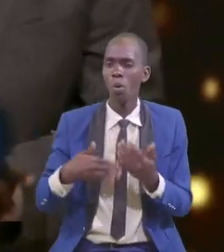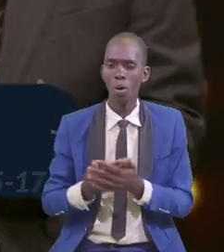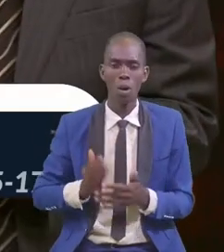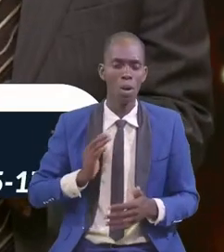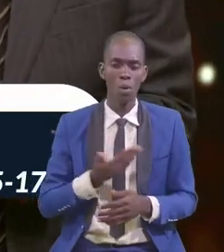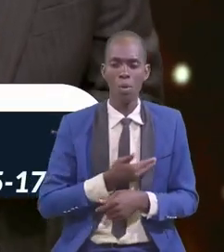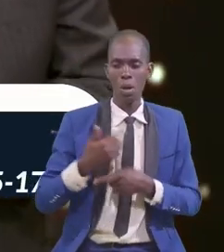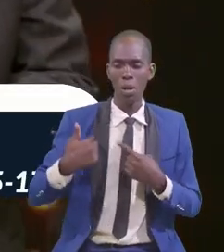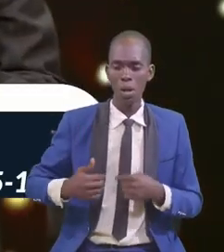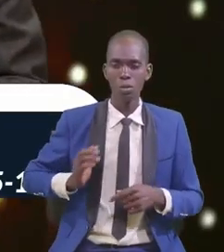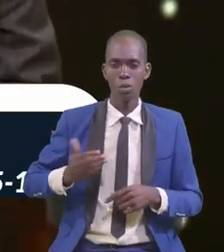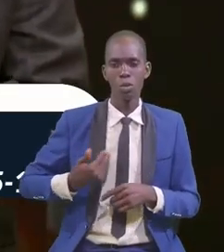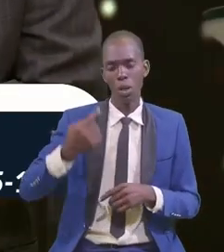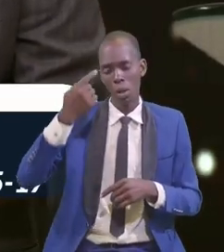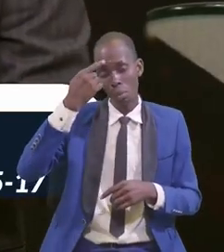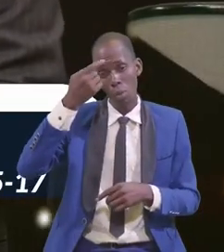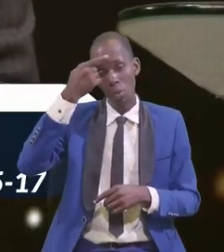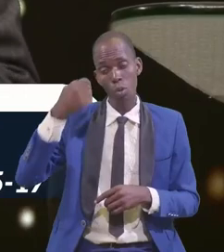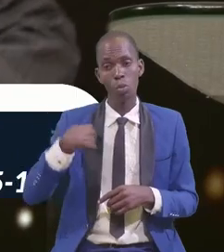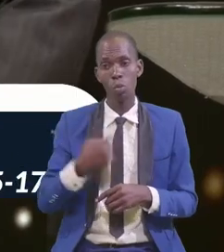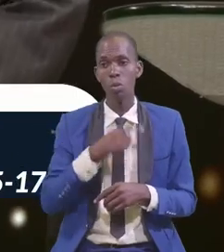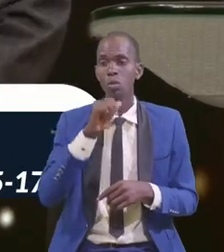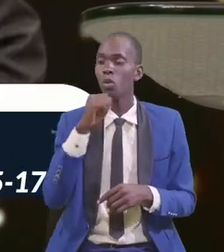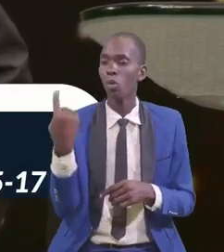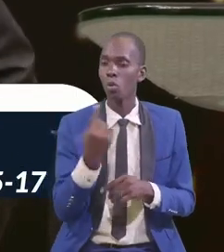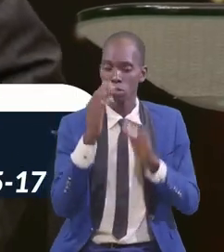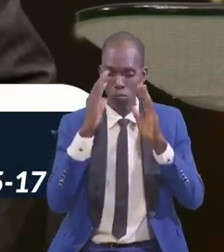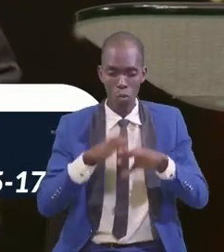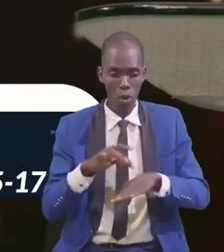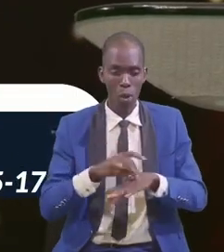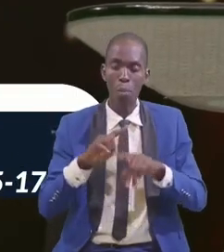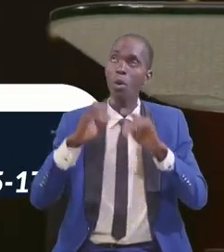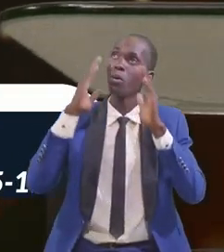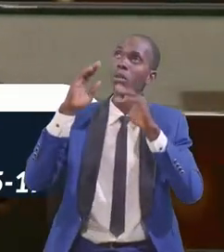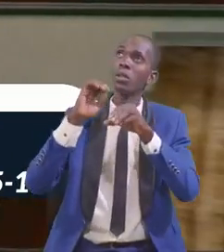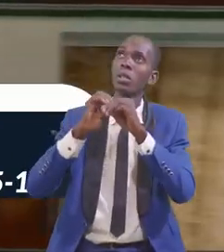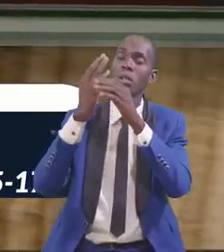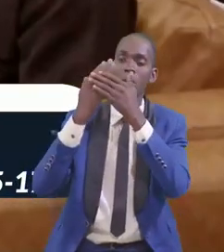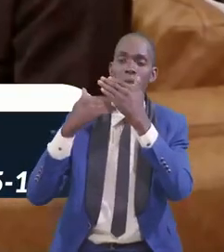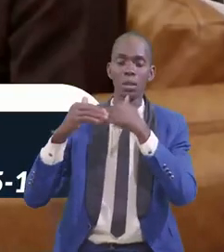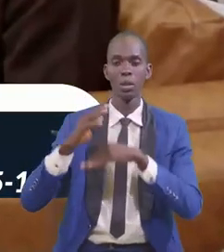this life. In 1 John chapter 2, reading here from verse